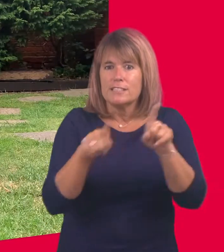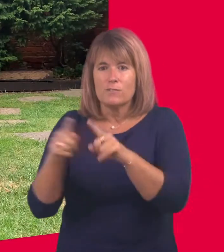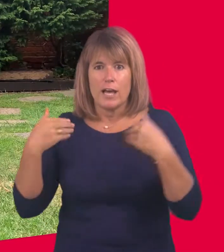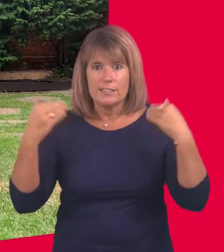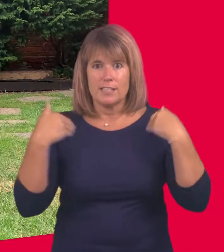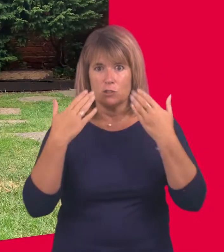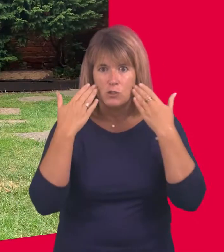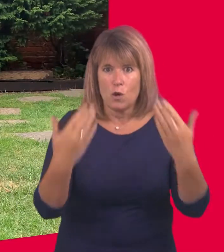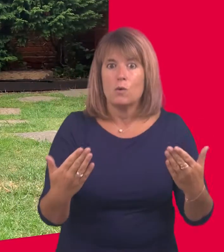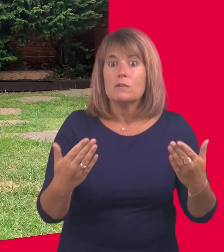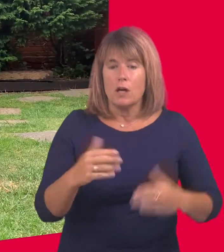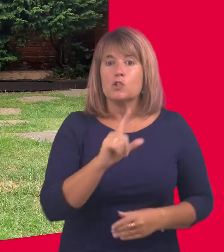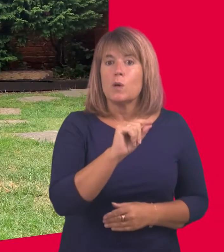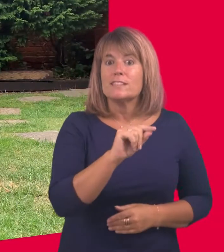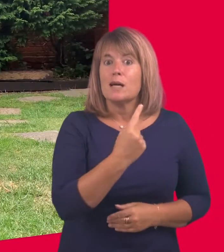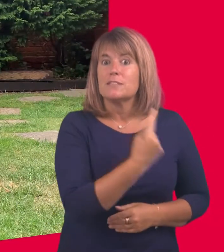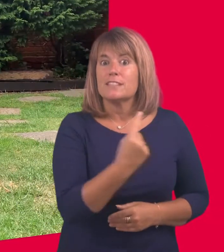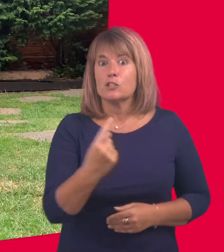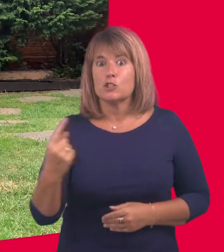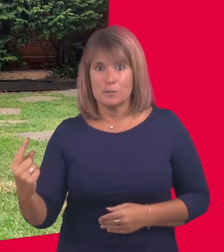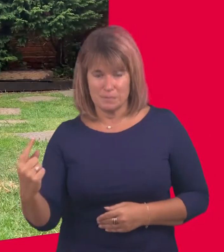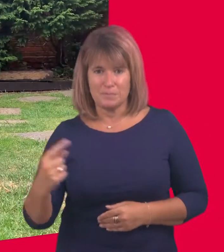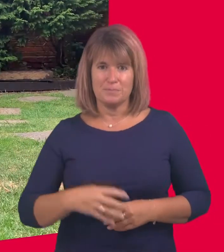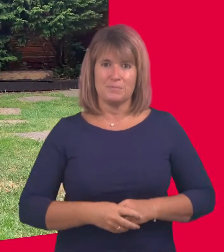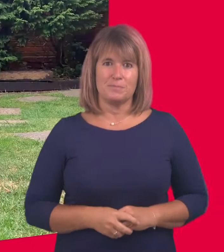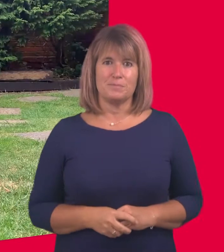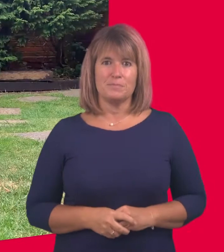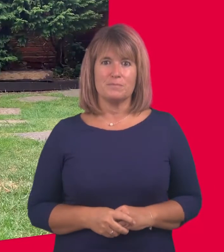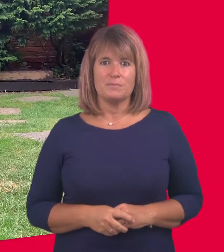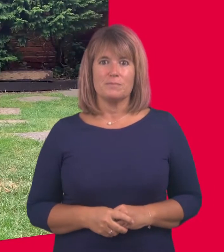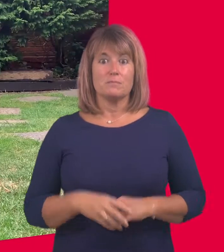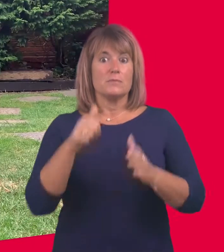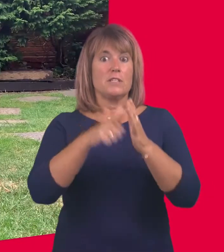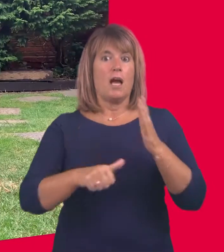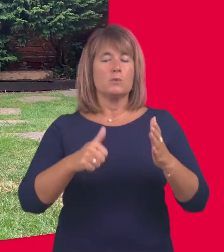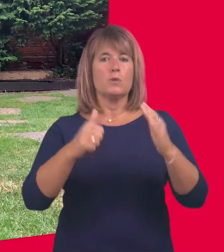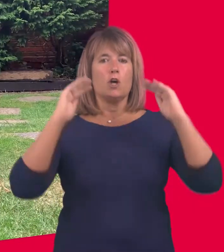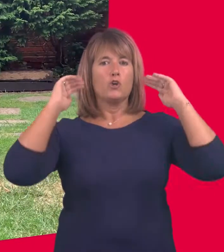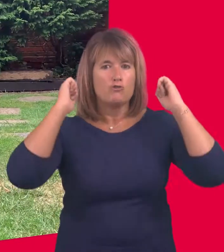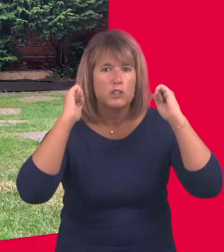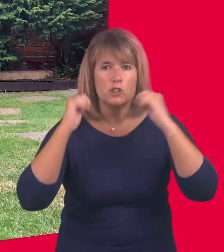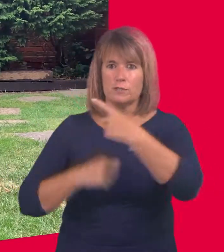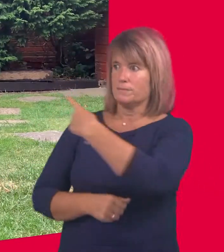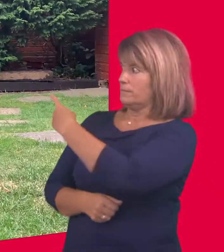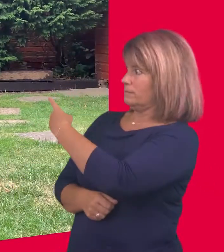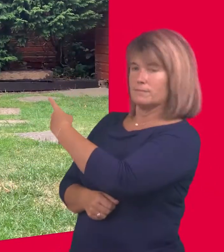and for each exercise we're going to do at least 20 reps. Okay, so we're going to start with some crunches.